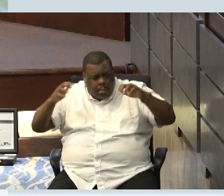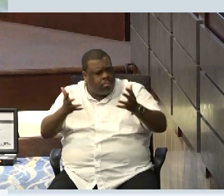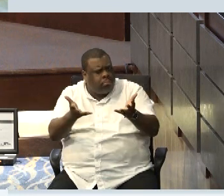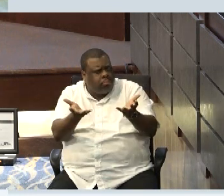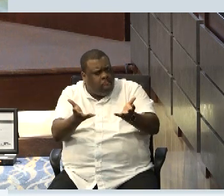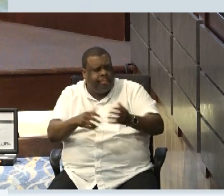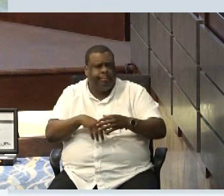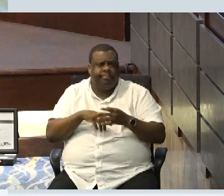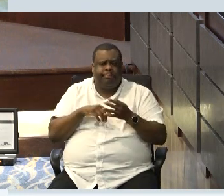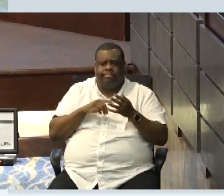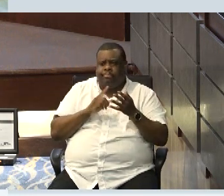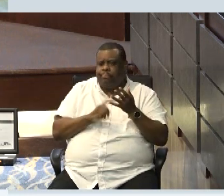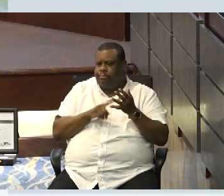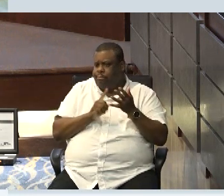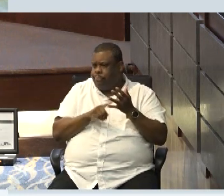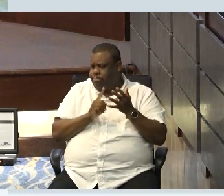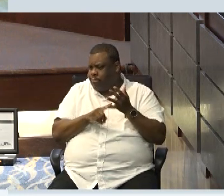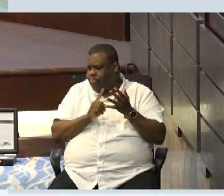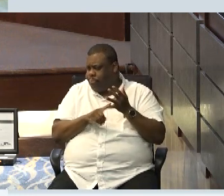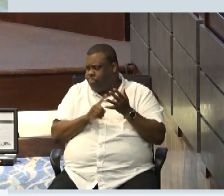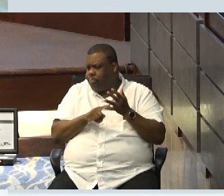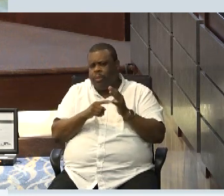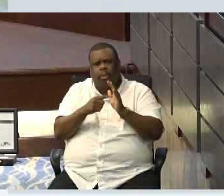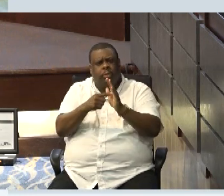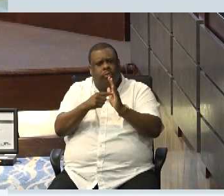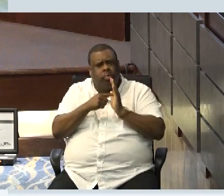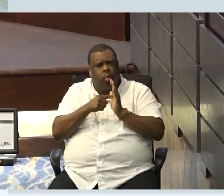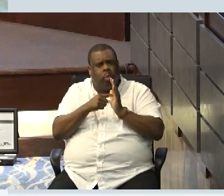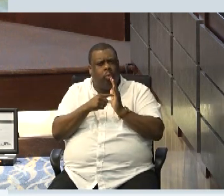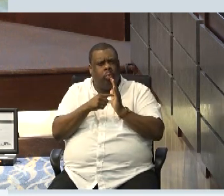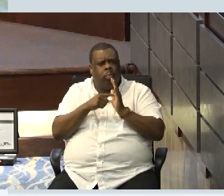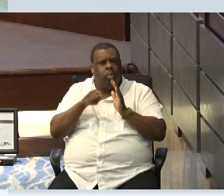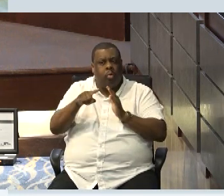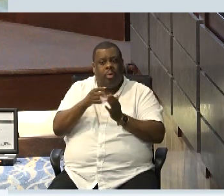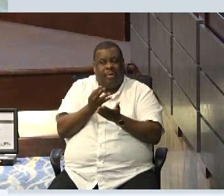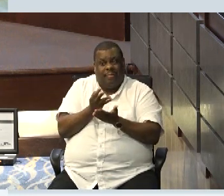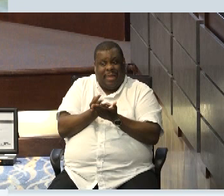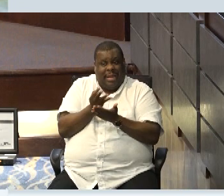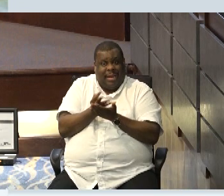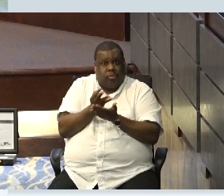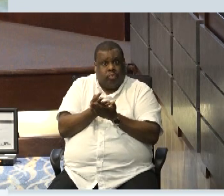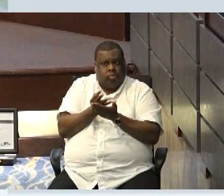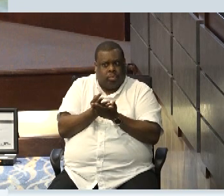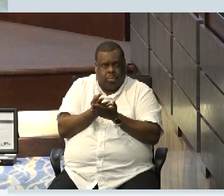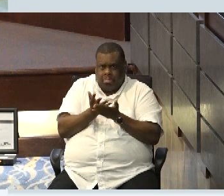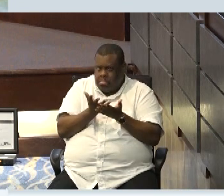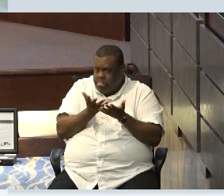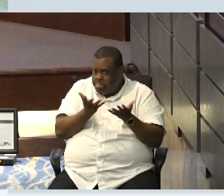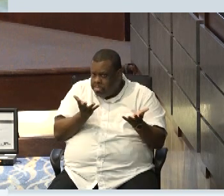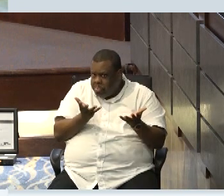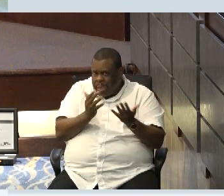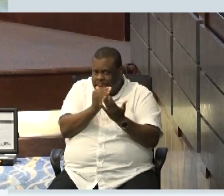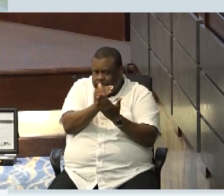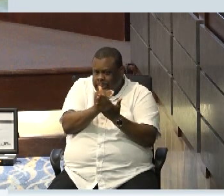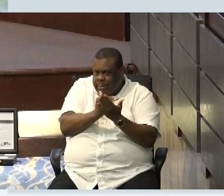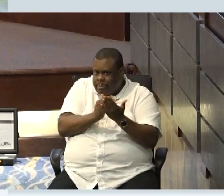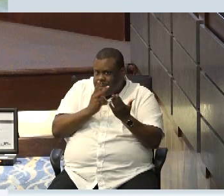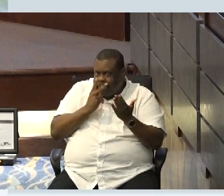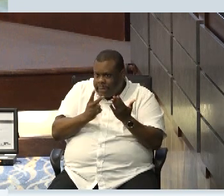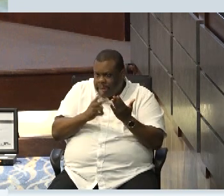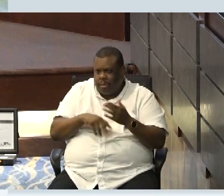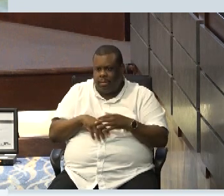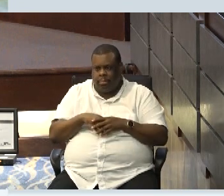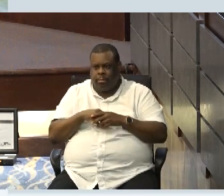municipal, as well as please show and verify your financial capacity and familiarity with